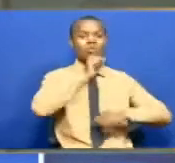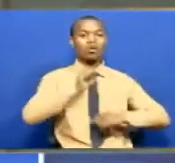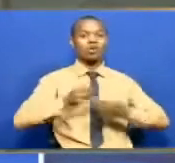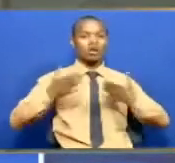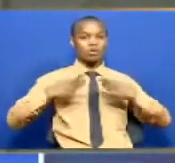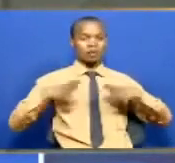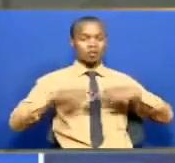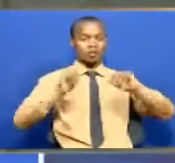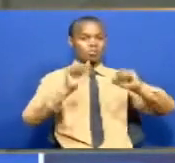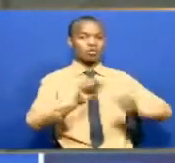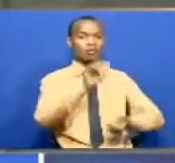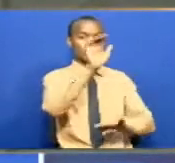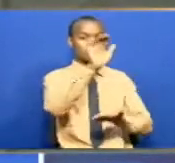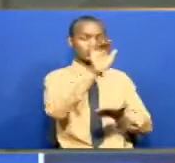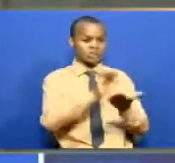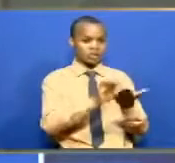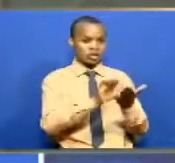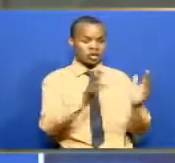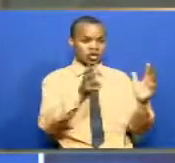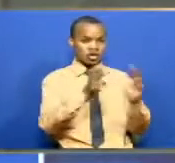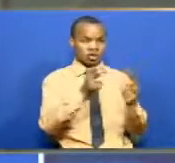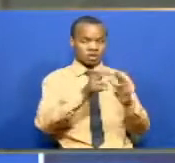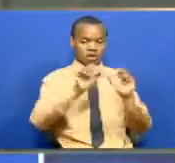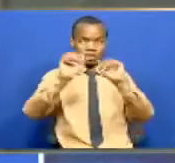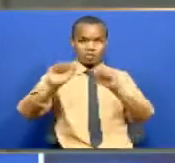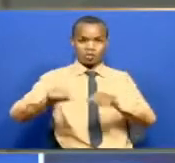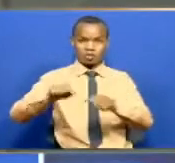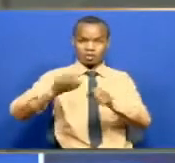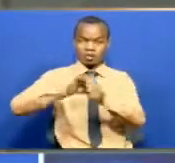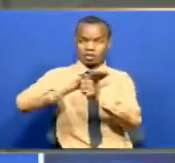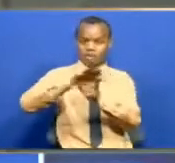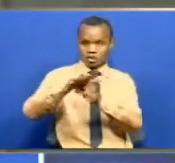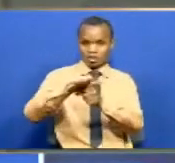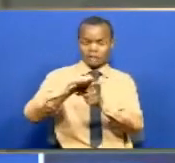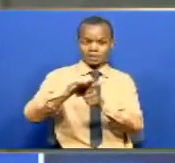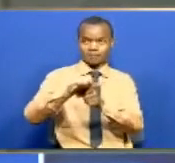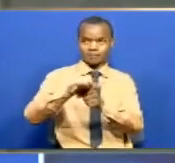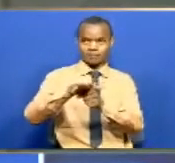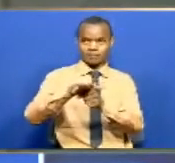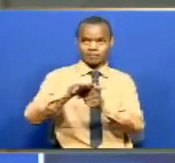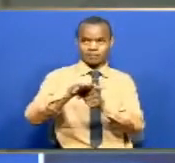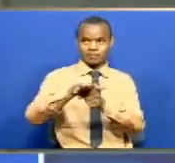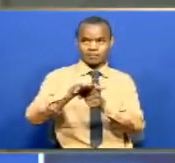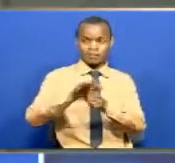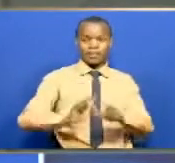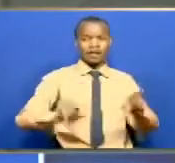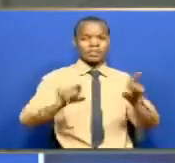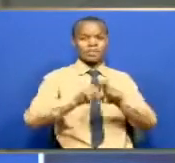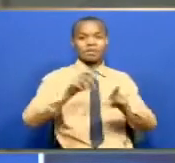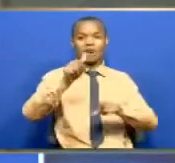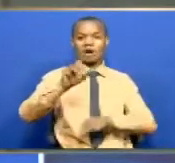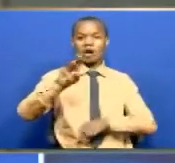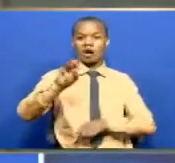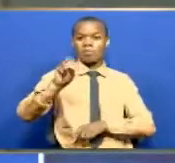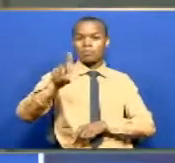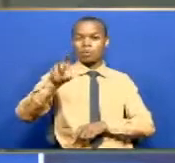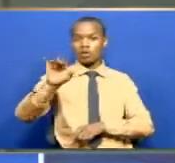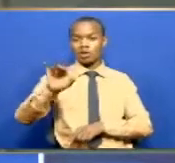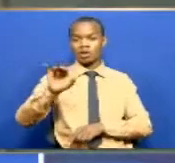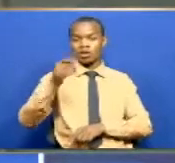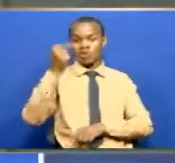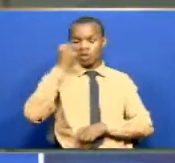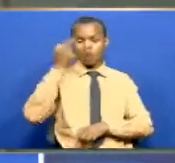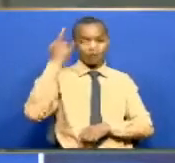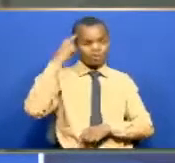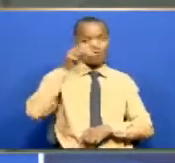which might increase their chances of exposure to the COVID-19 disease. Amolly Home for the Elderly in Oyugis Town